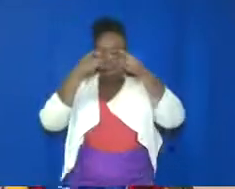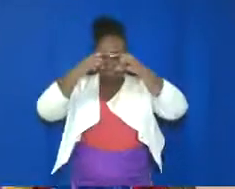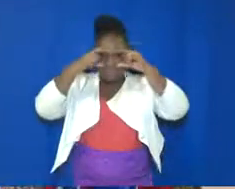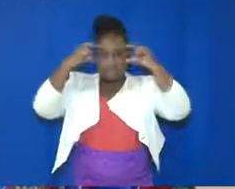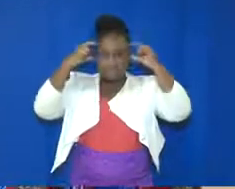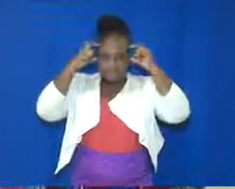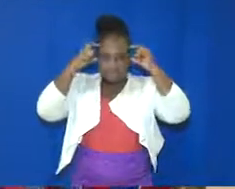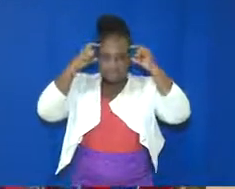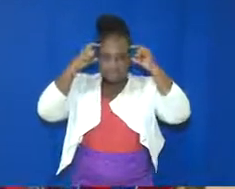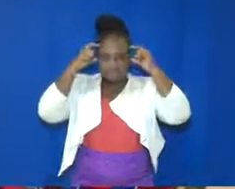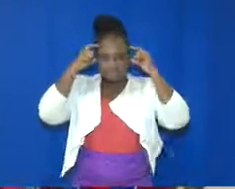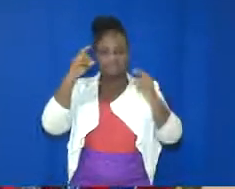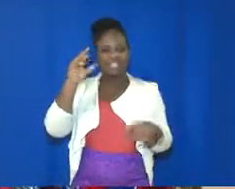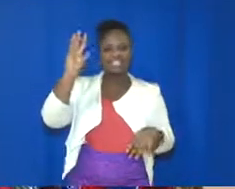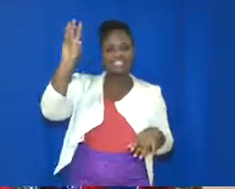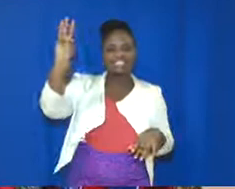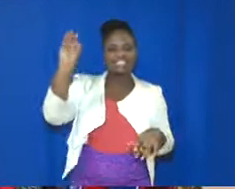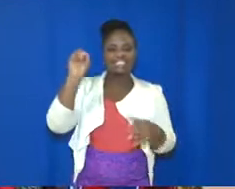60,823 goggles,